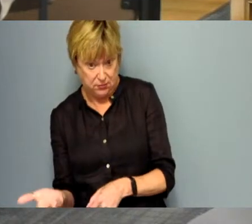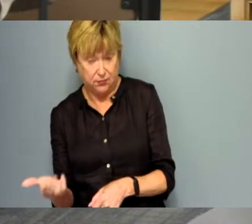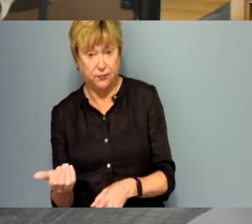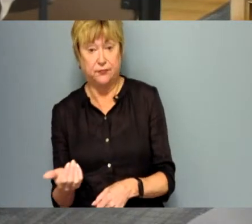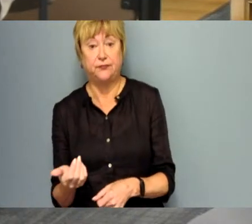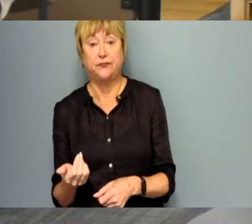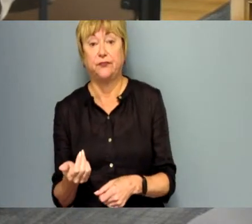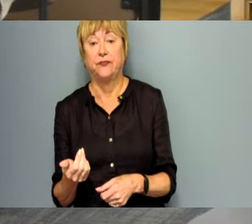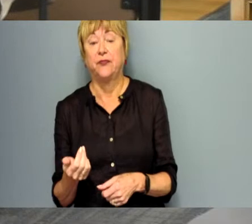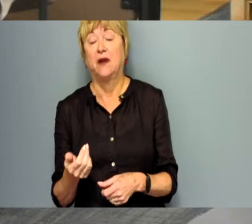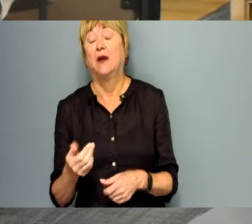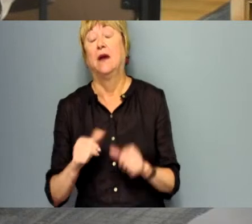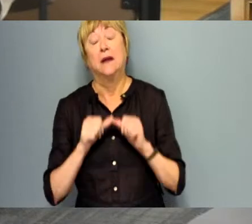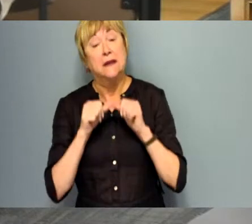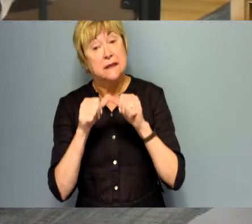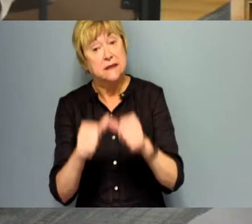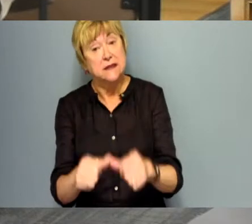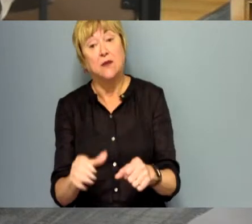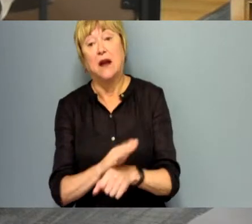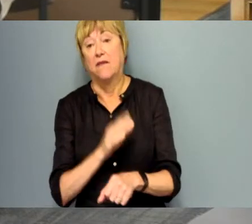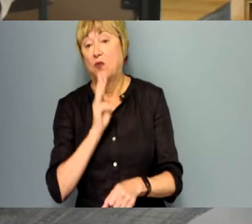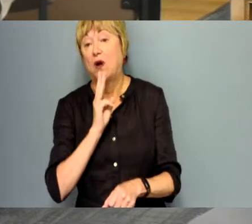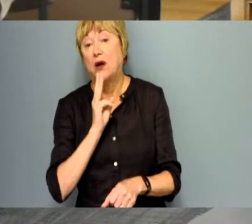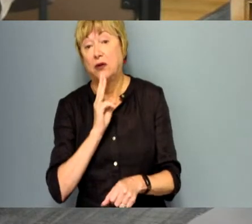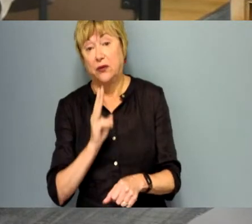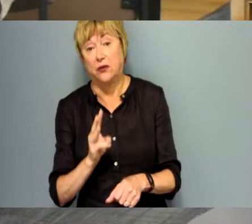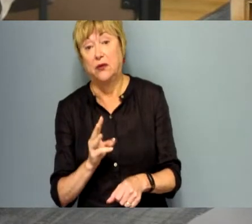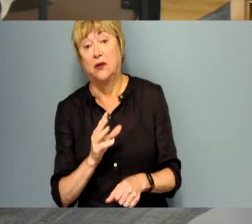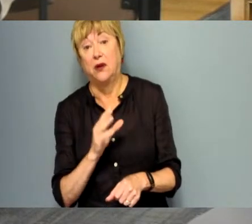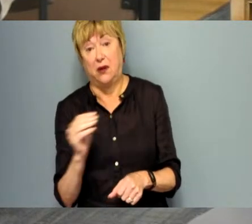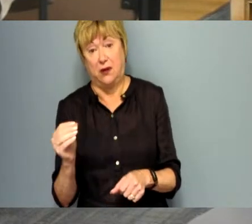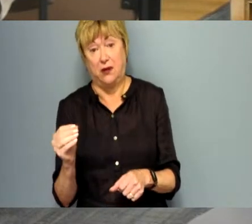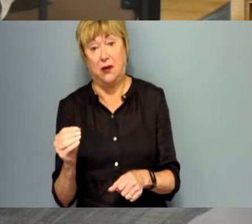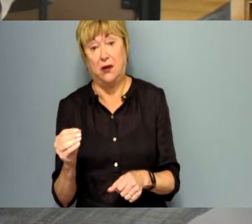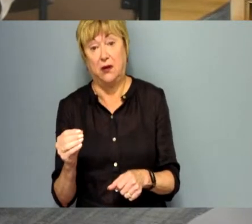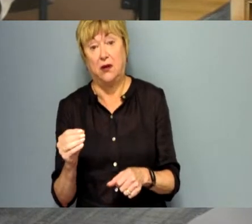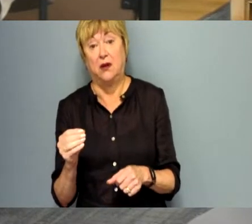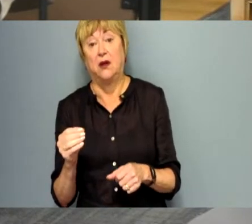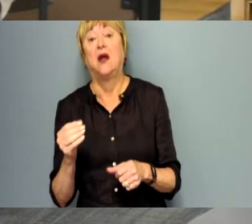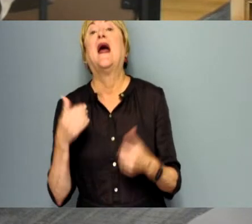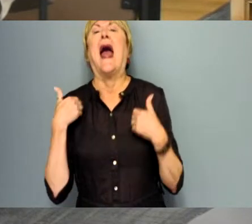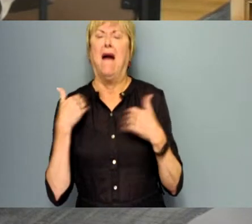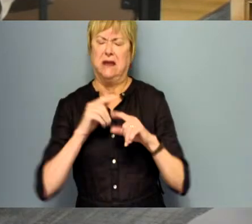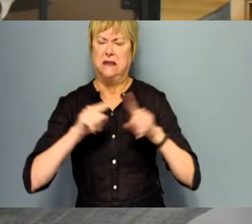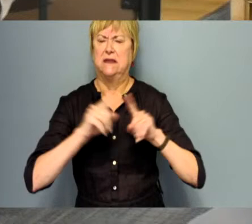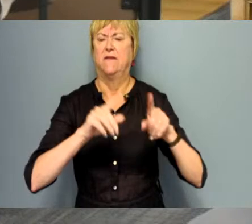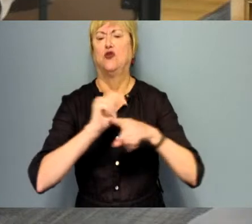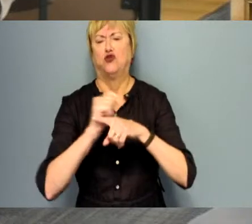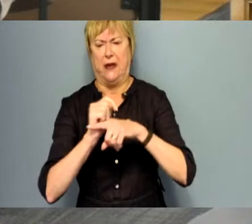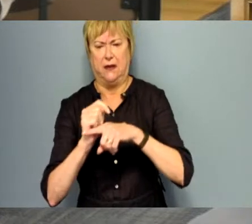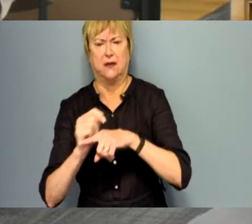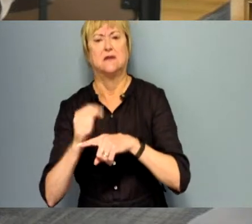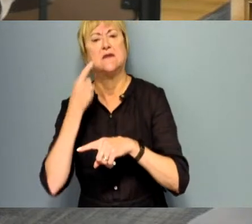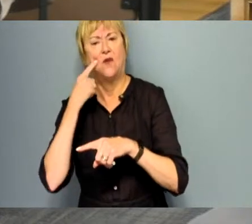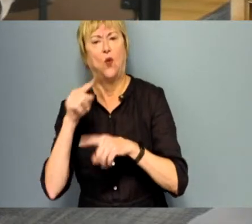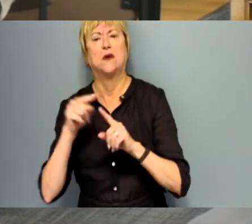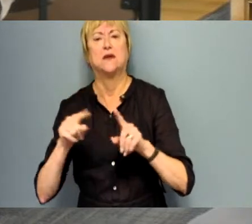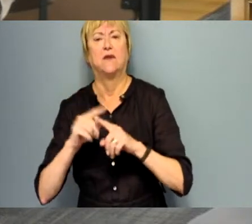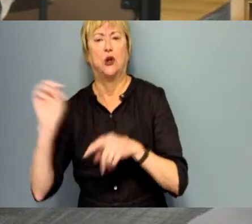Again, staying hydrated. And there's free trainings that you can do to help with these emergencies, and we'll talk about them.